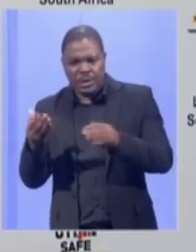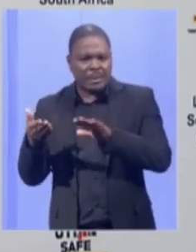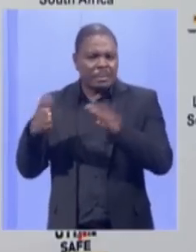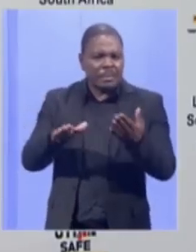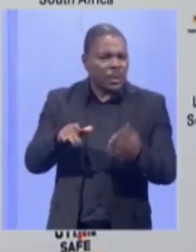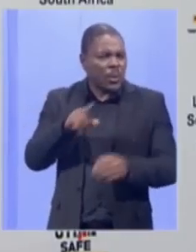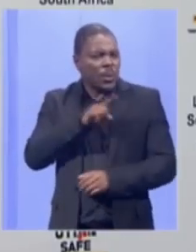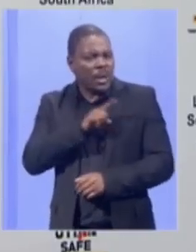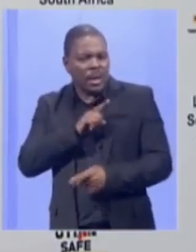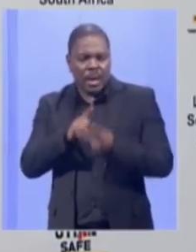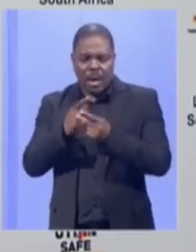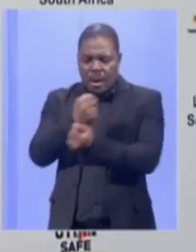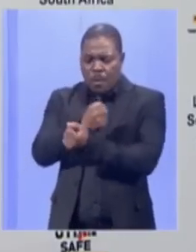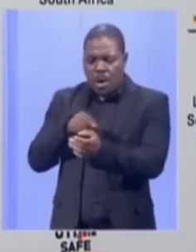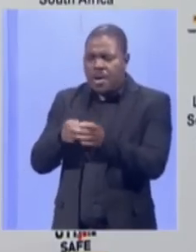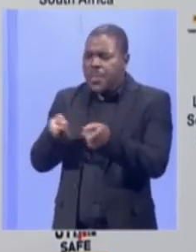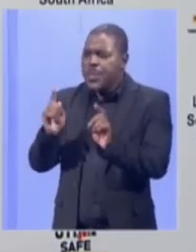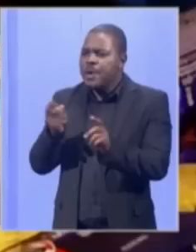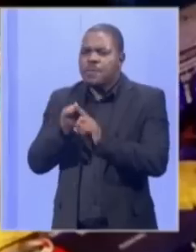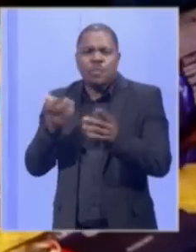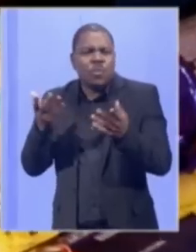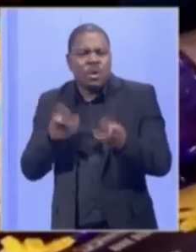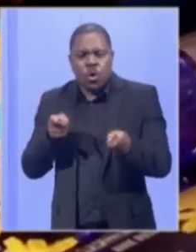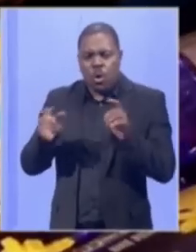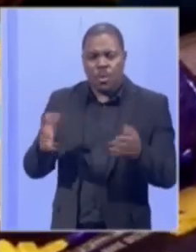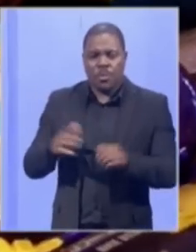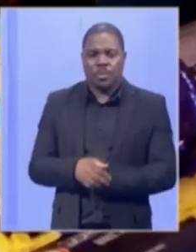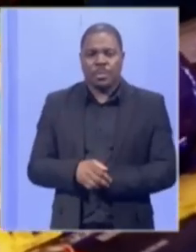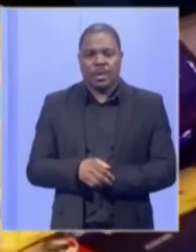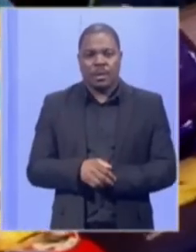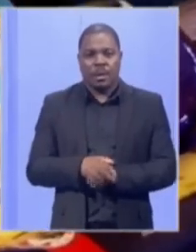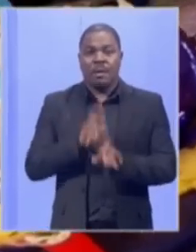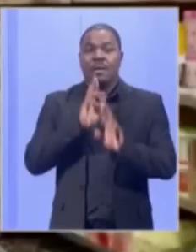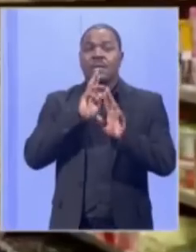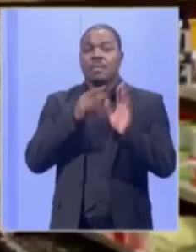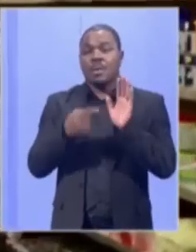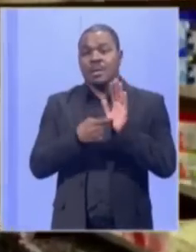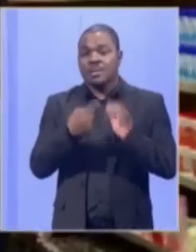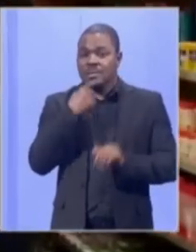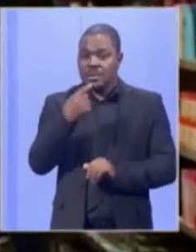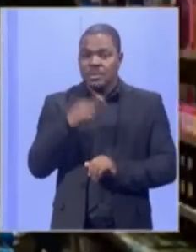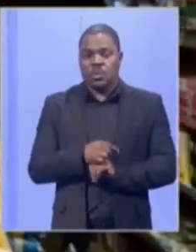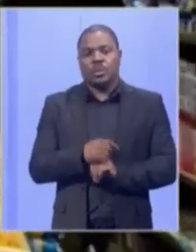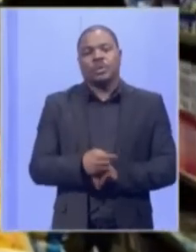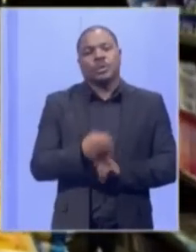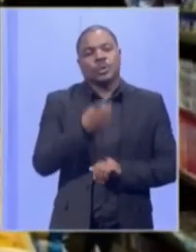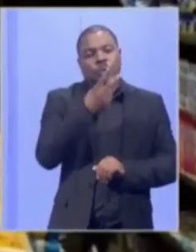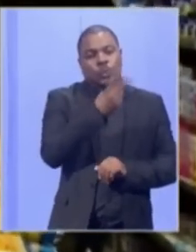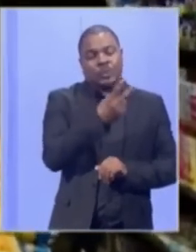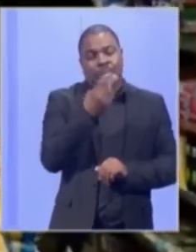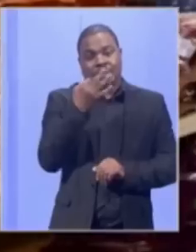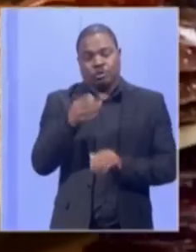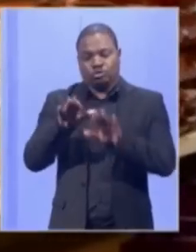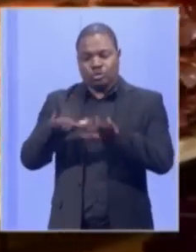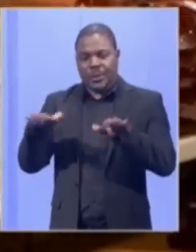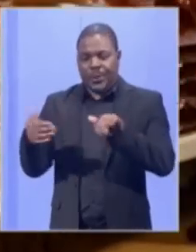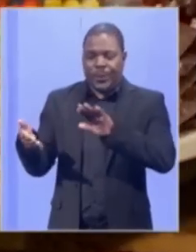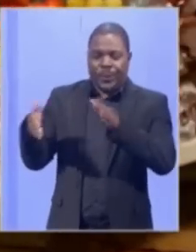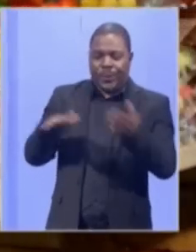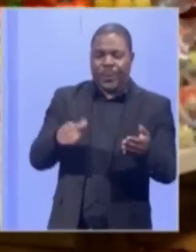ke eng poison e tswa ka re regulator bya ditlaleho di kuma ha ile bana ba 23 ba seng